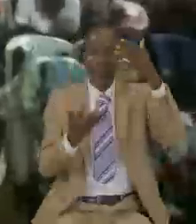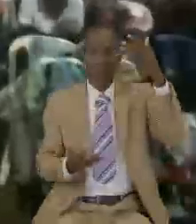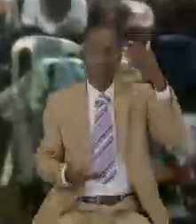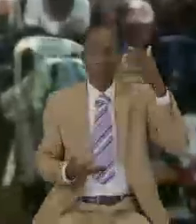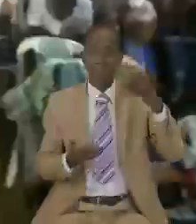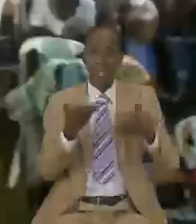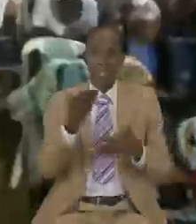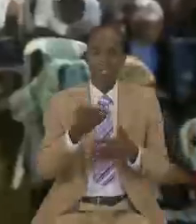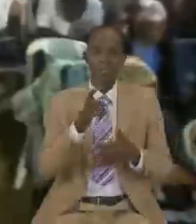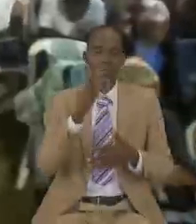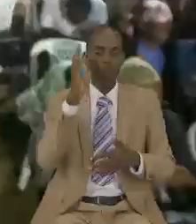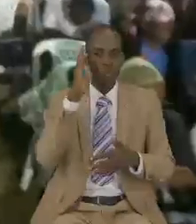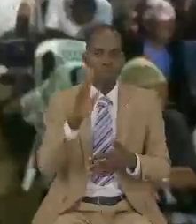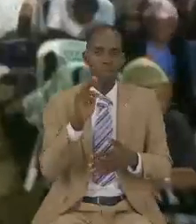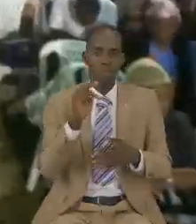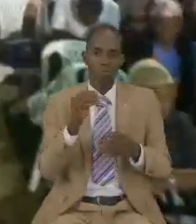Please, workers.